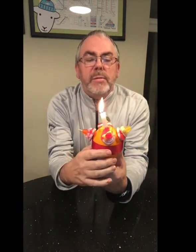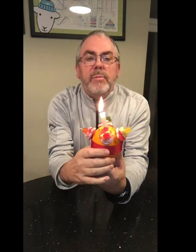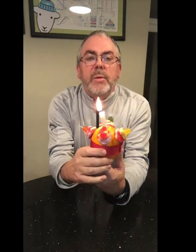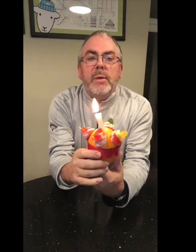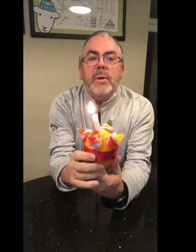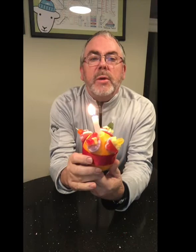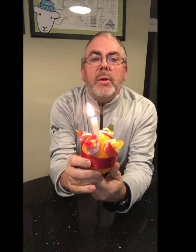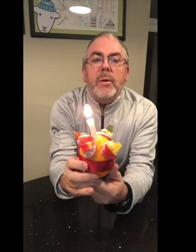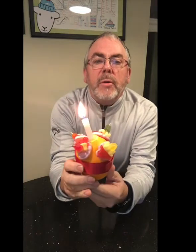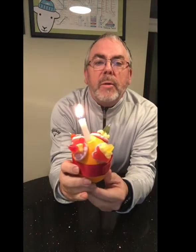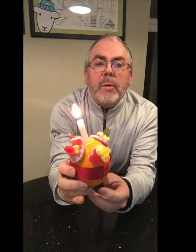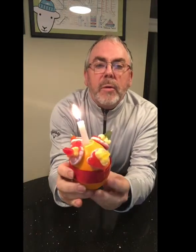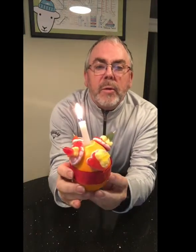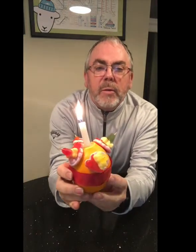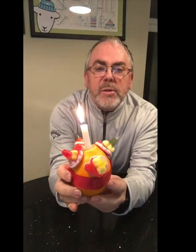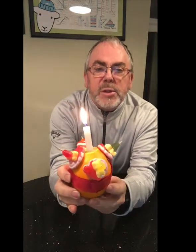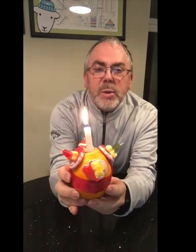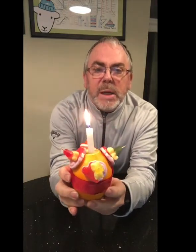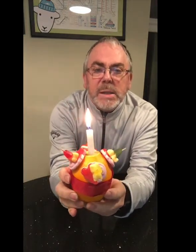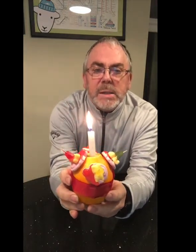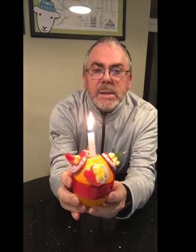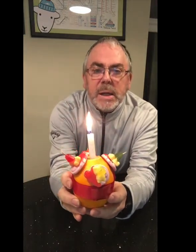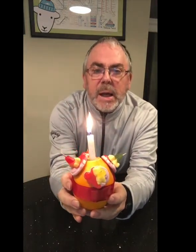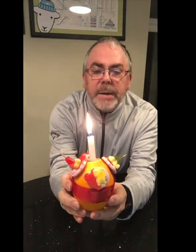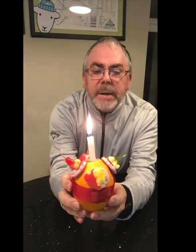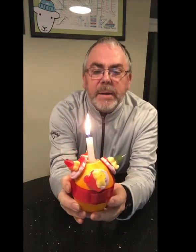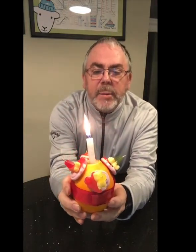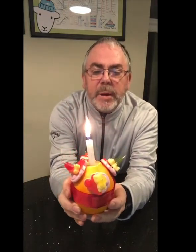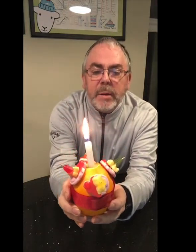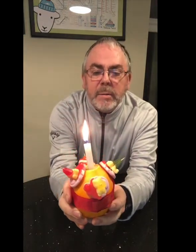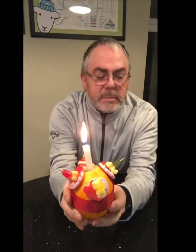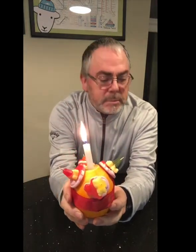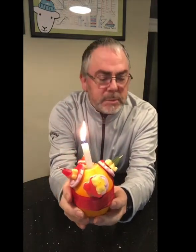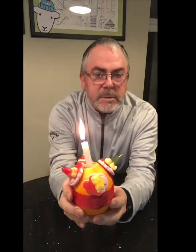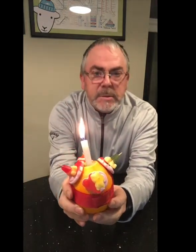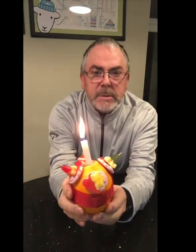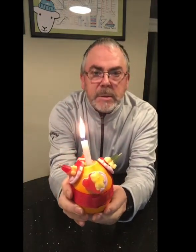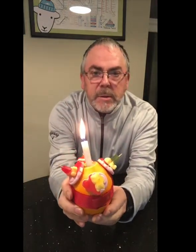ribbon, and the sweets and the candle in the middle?